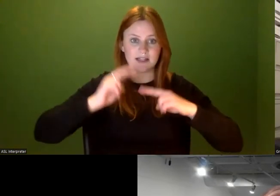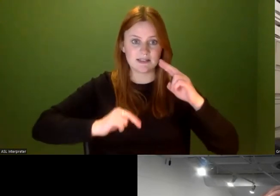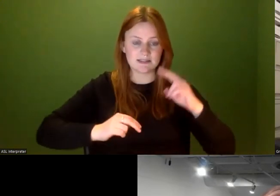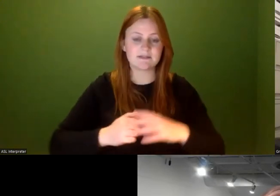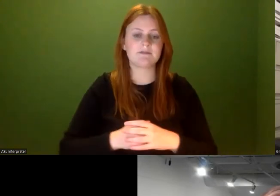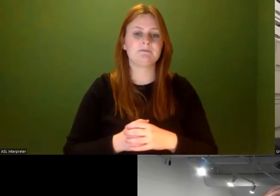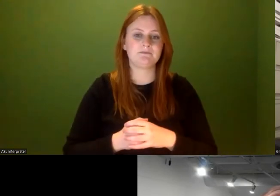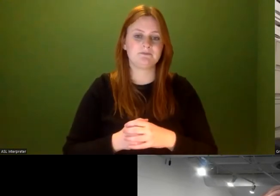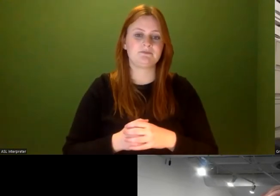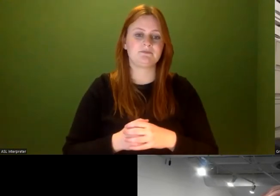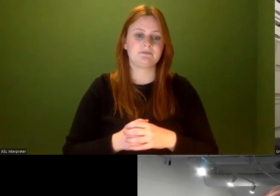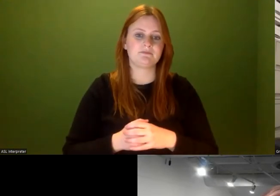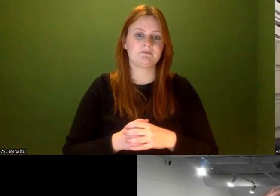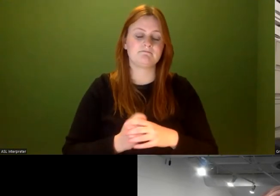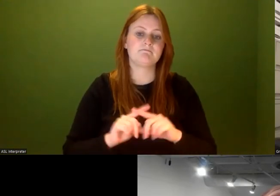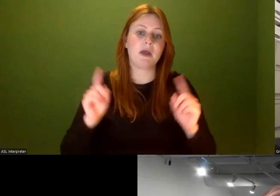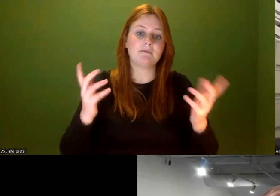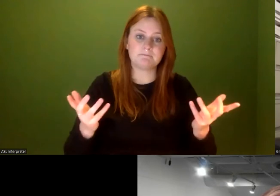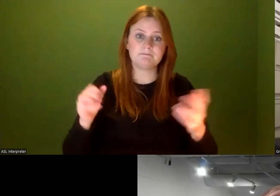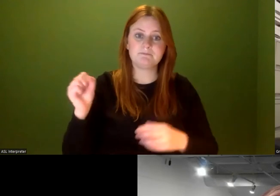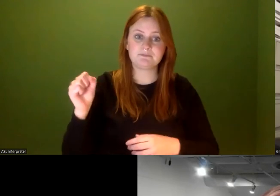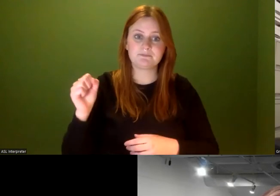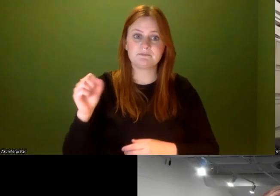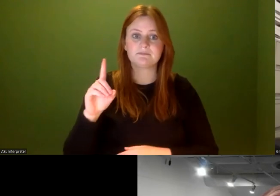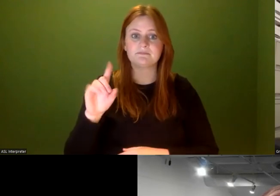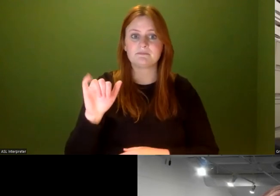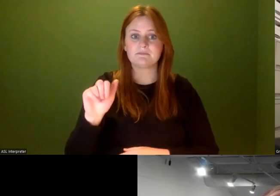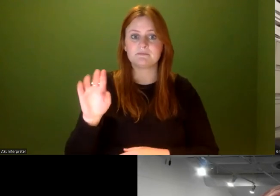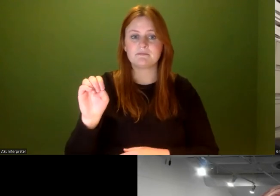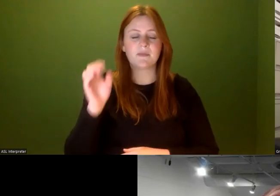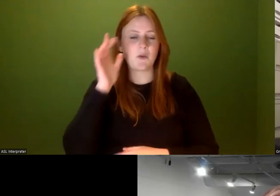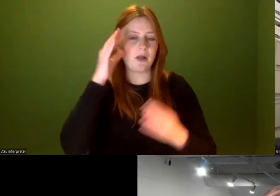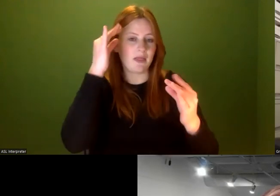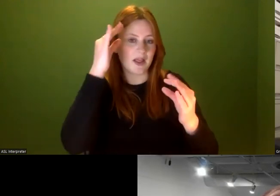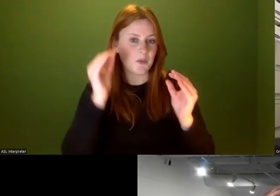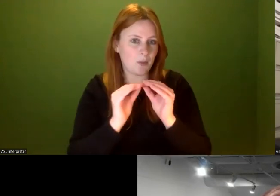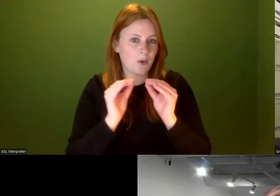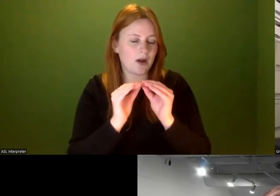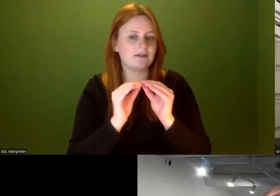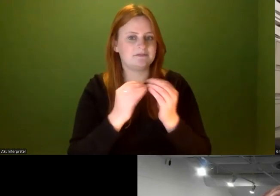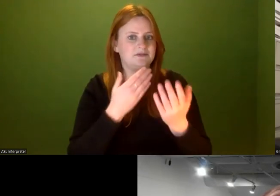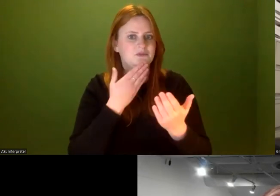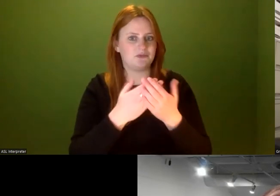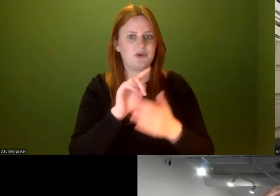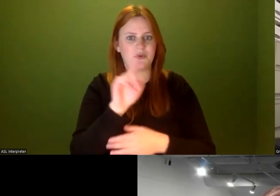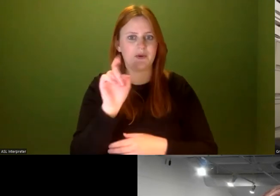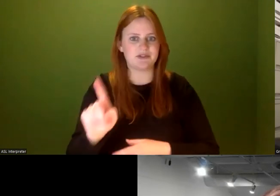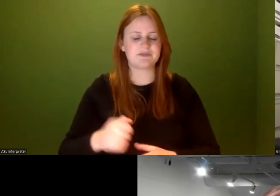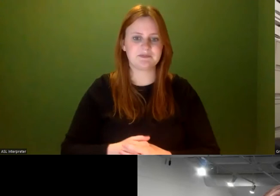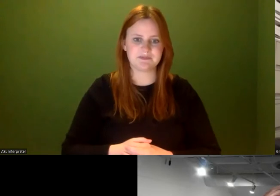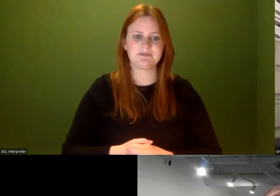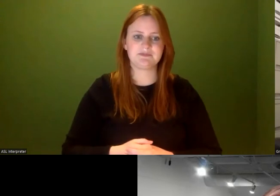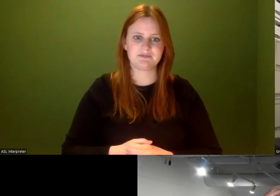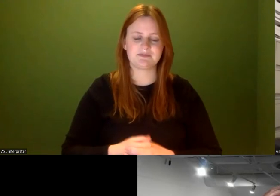But so Diane, I'm going to think about that a little bit more because, yeah, I think that's a really, really important thing to